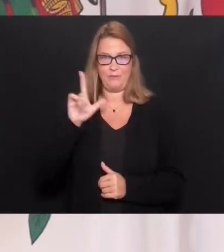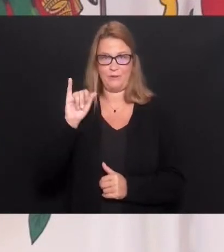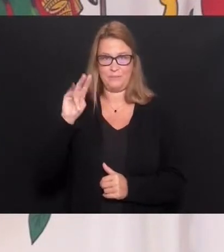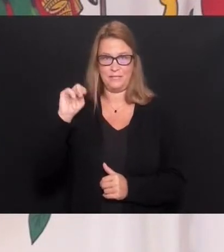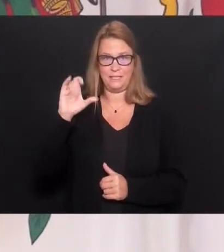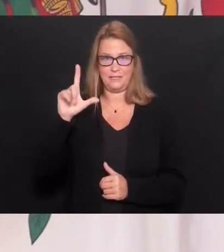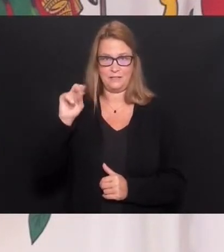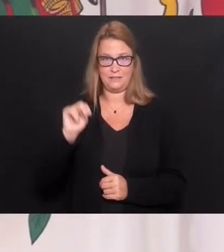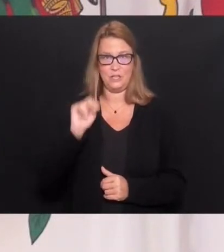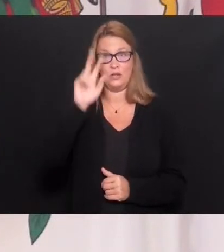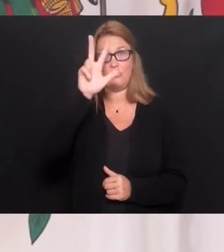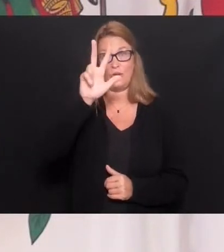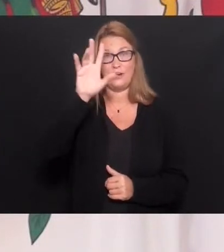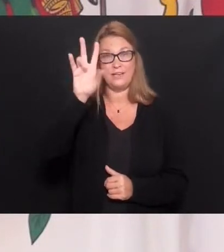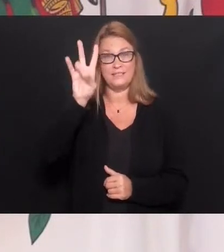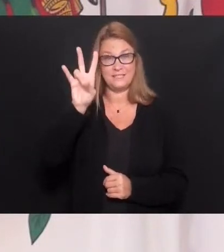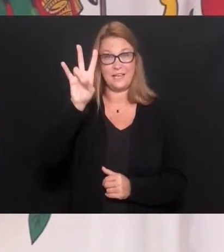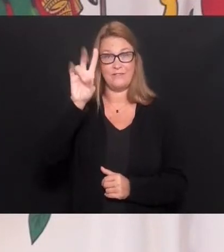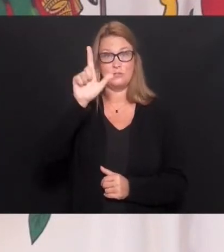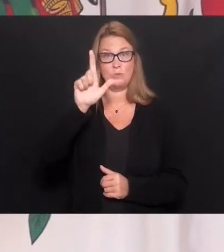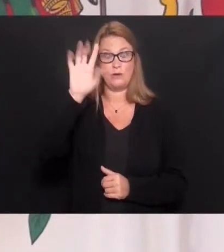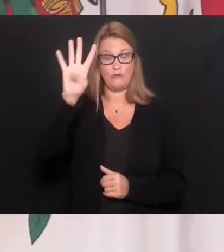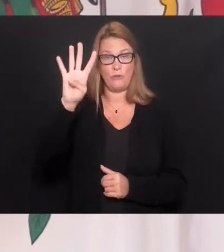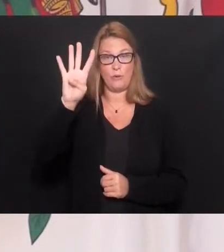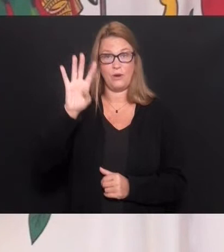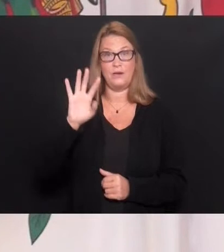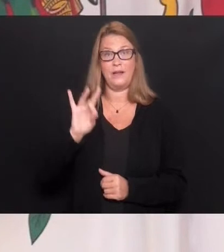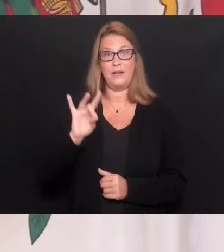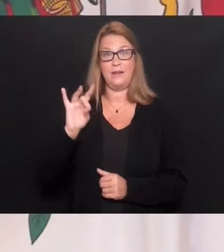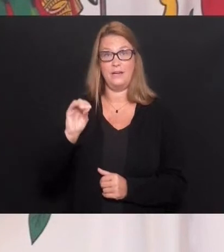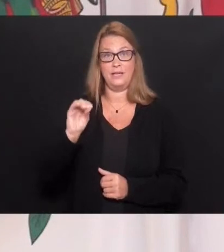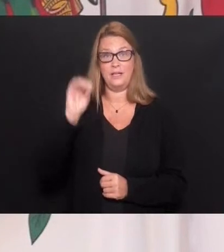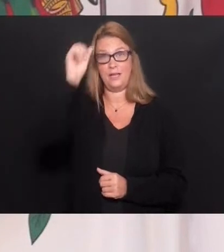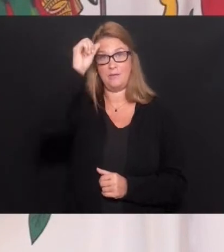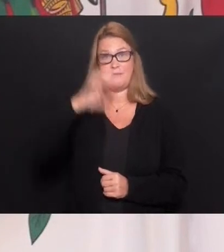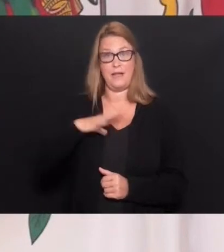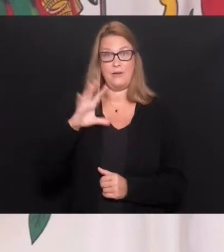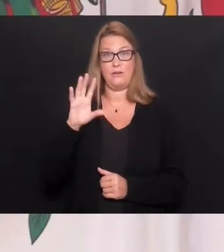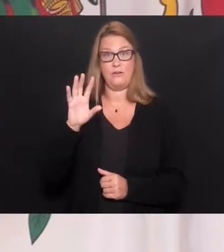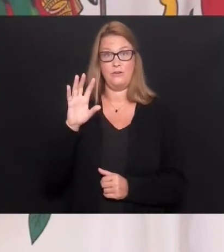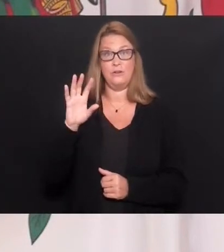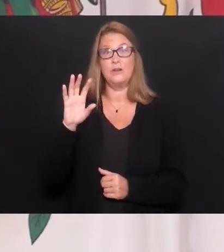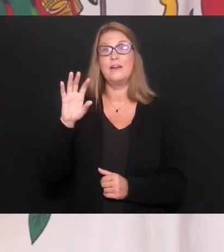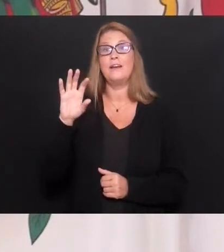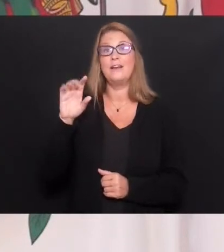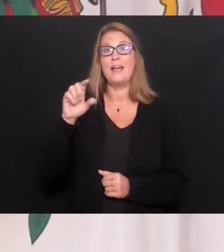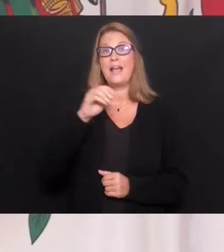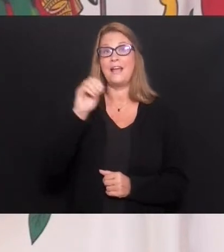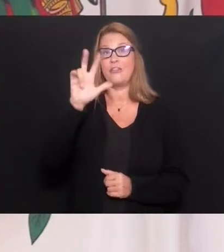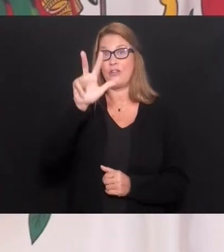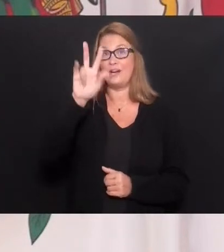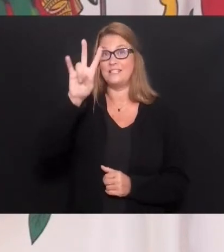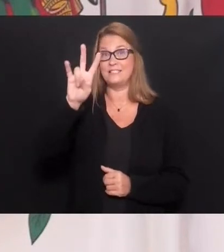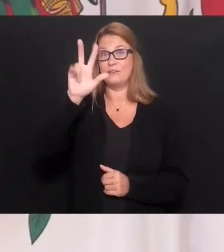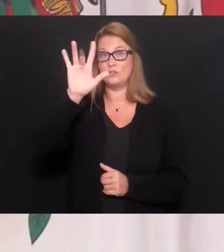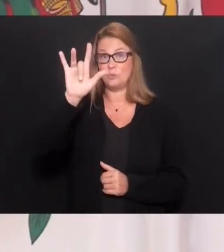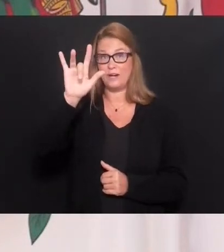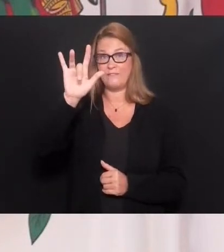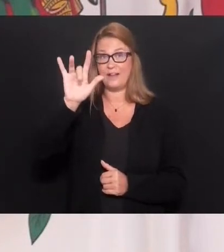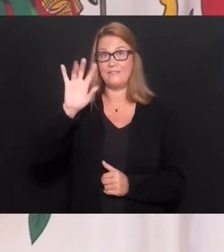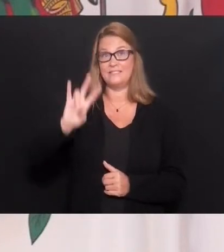The 3,724th death is an 80-year-old male from Mineral County. The 3,725th death is